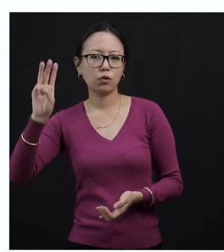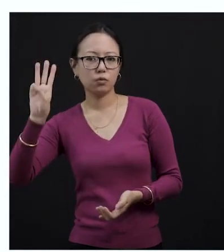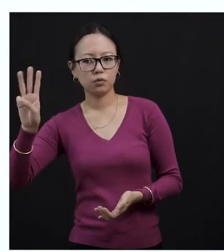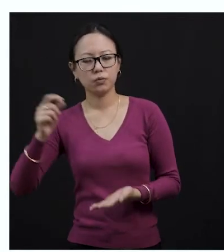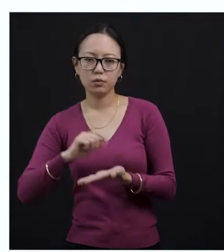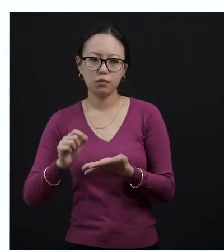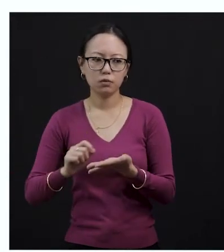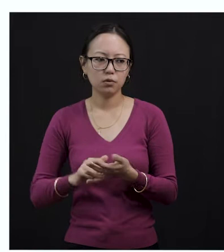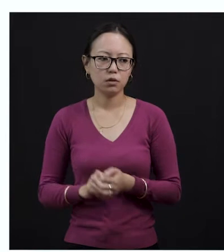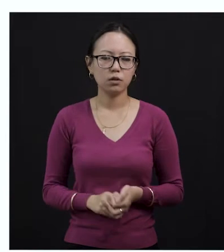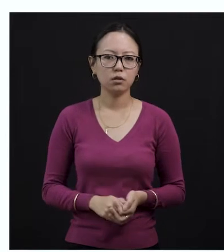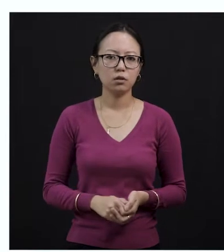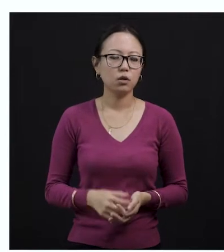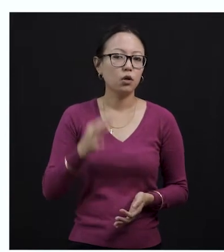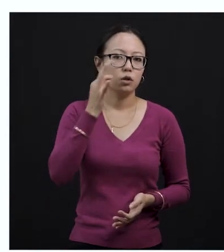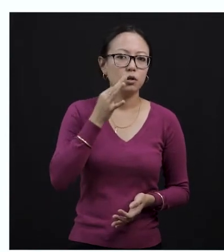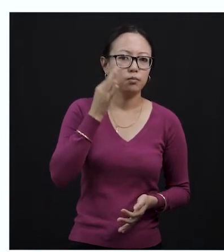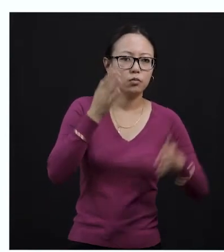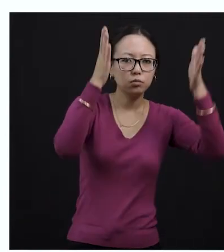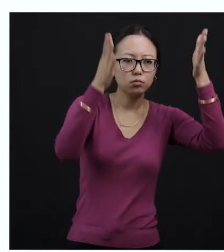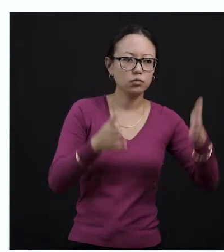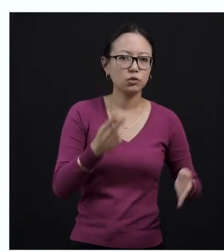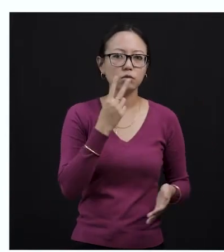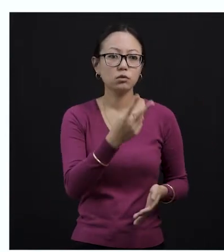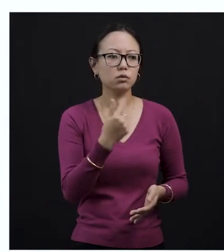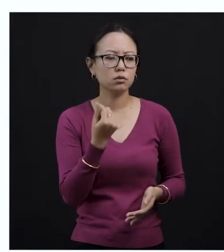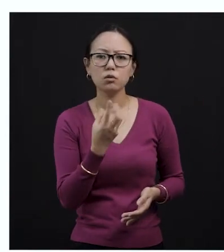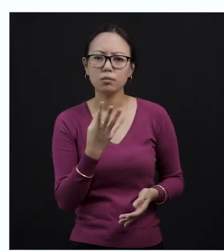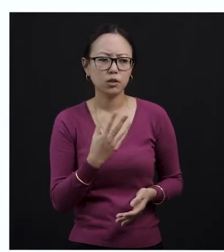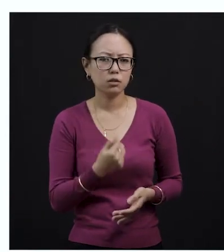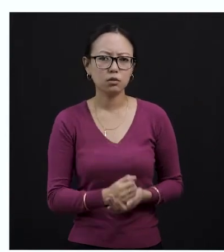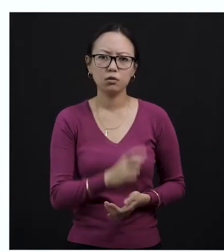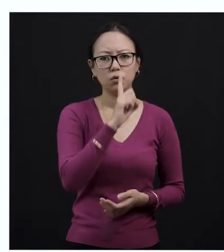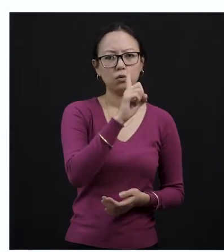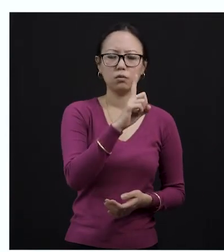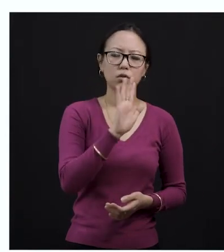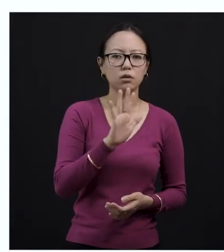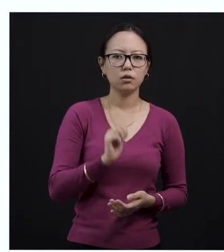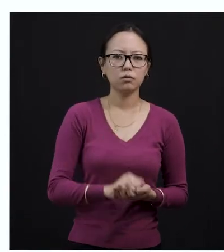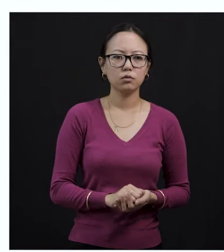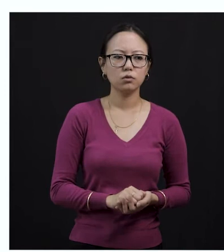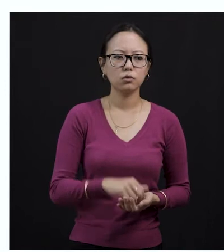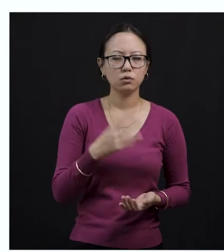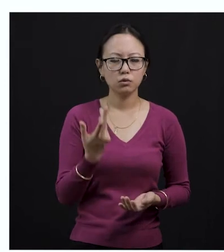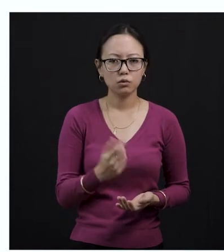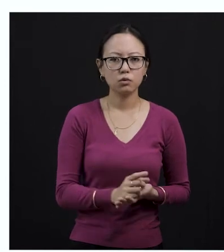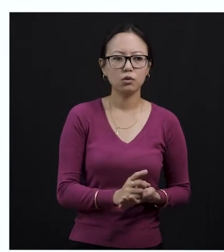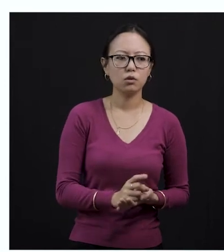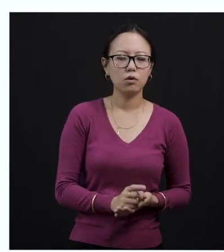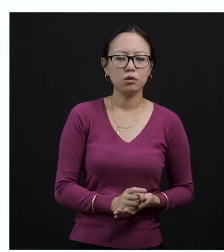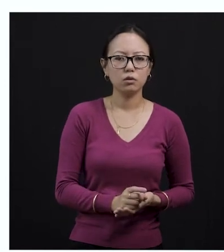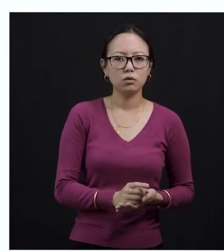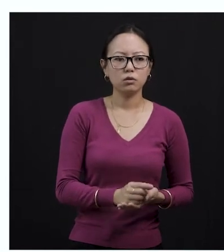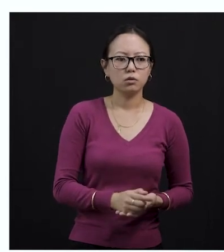you see only one strip, so you will write it as 1. So this, when you combine 1 and 13,